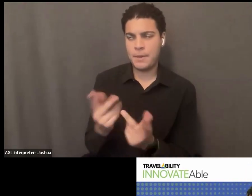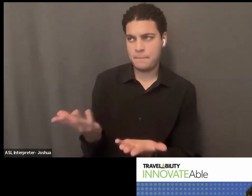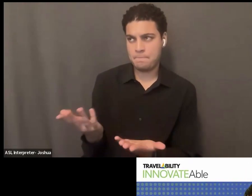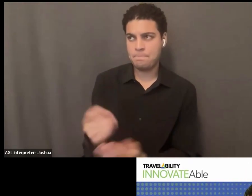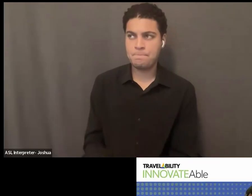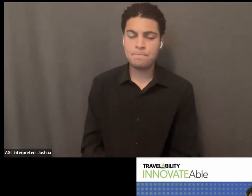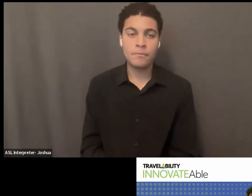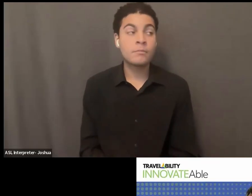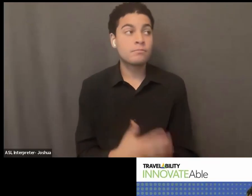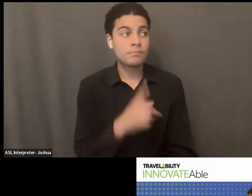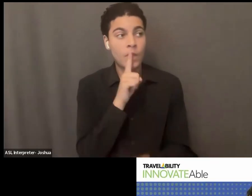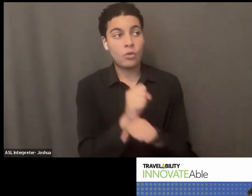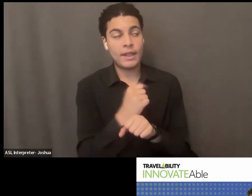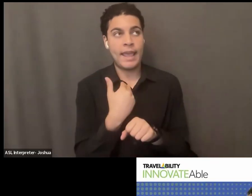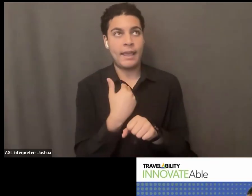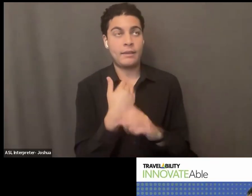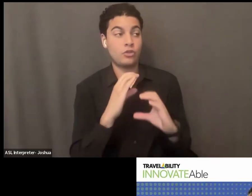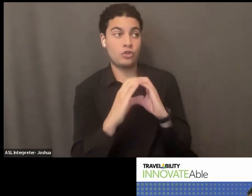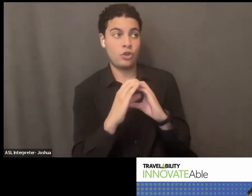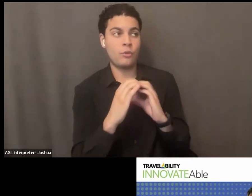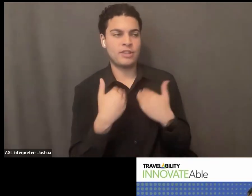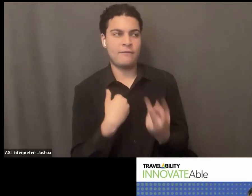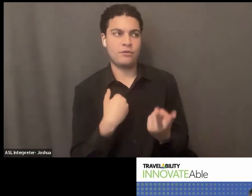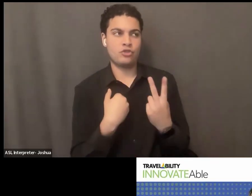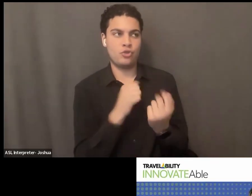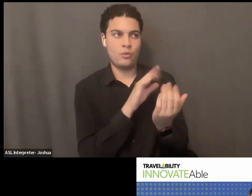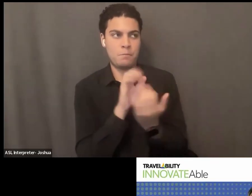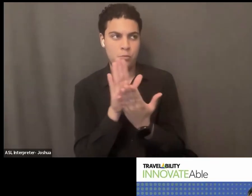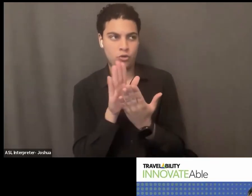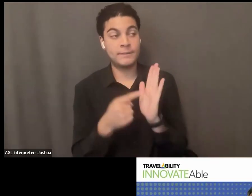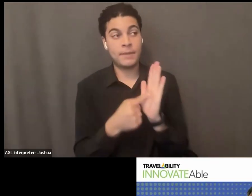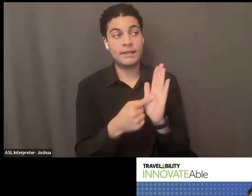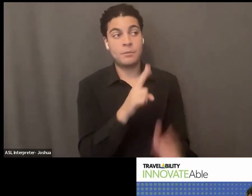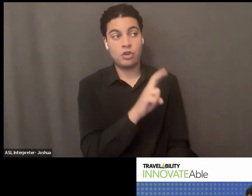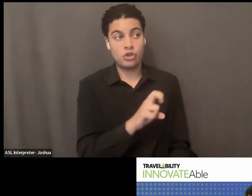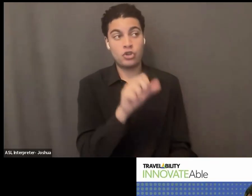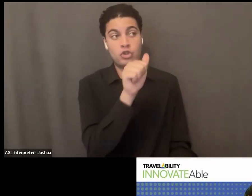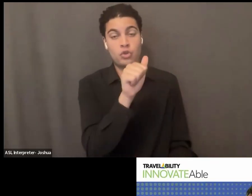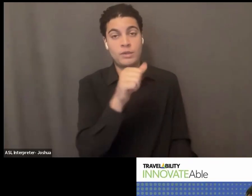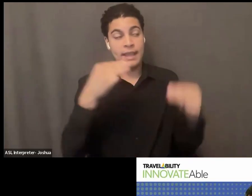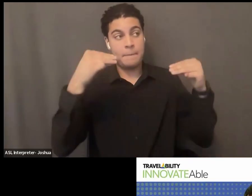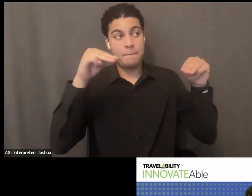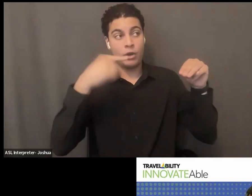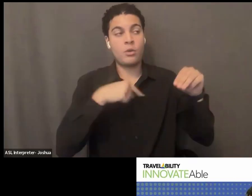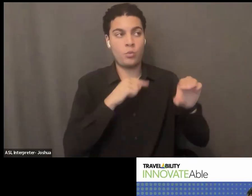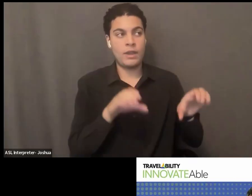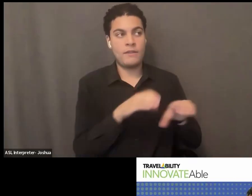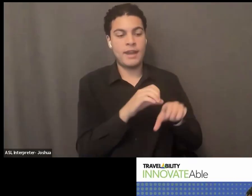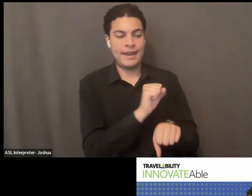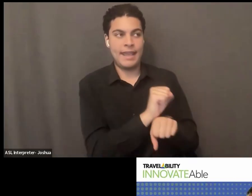So the let's say with the US market right now, we only done deployments proof of concepts with two